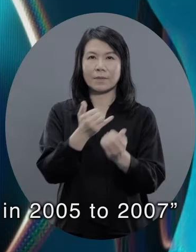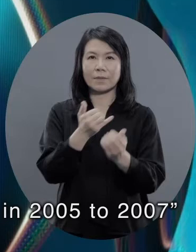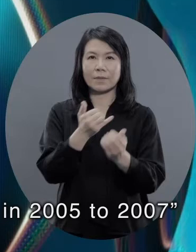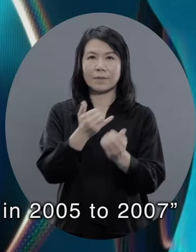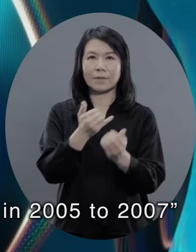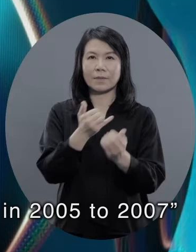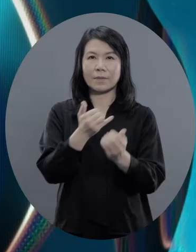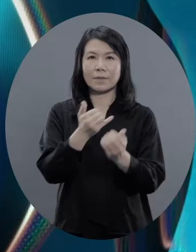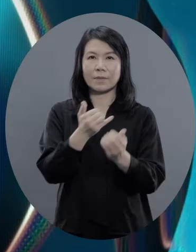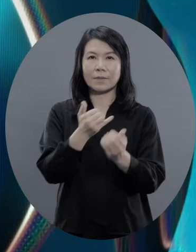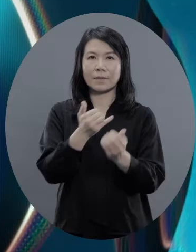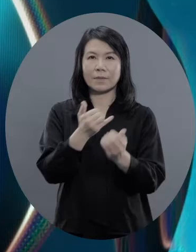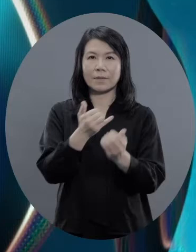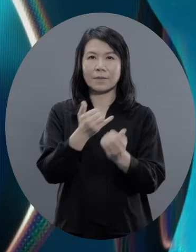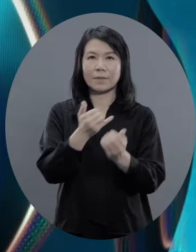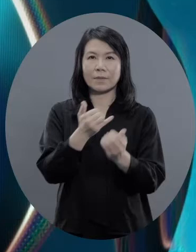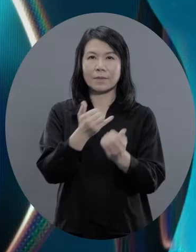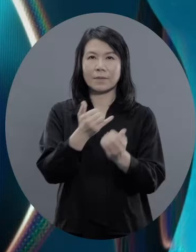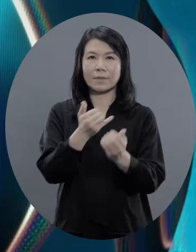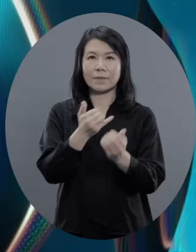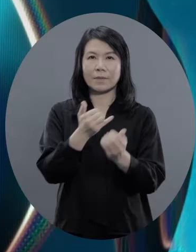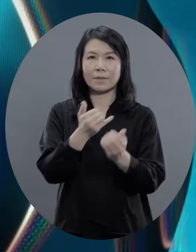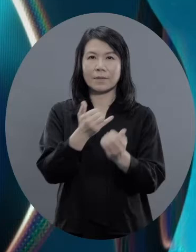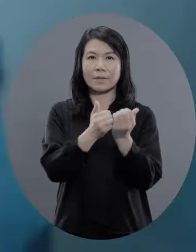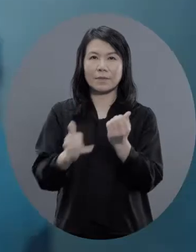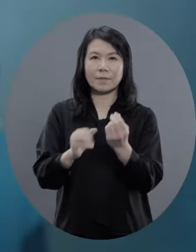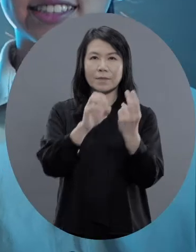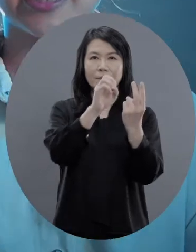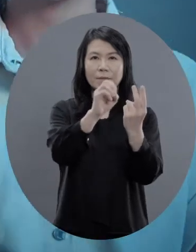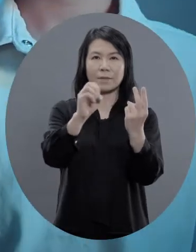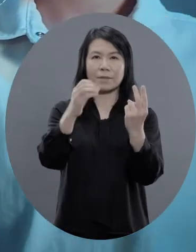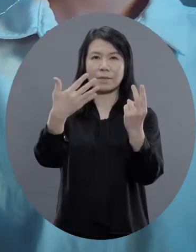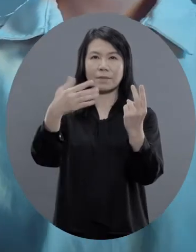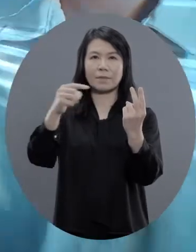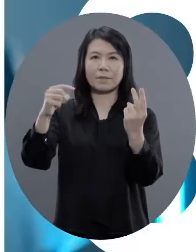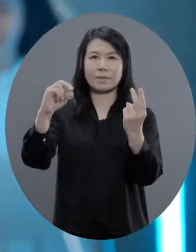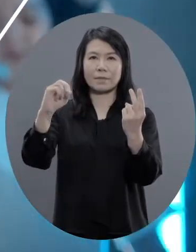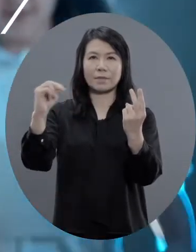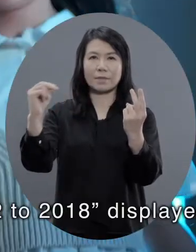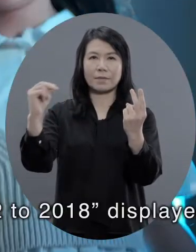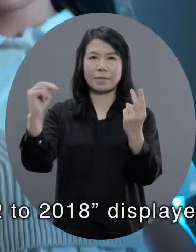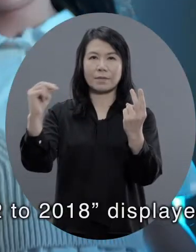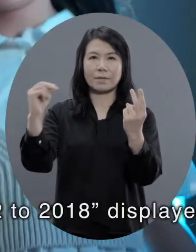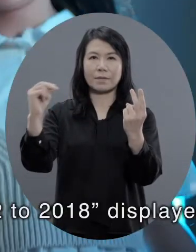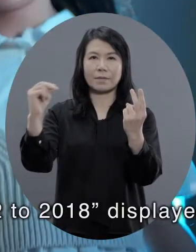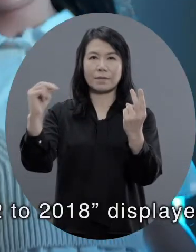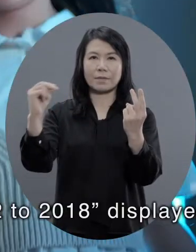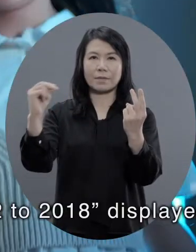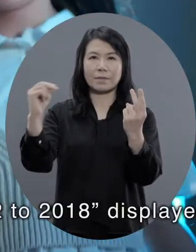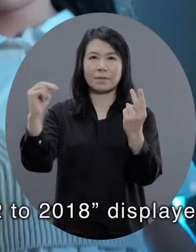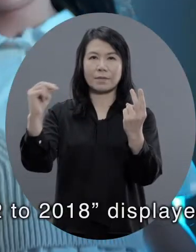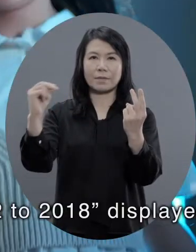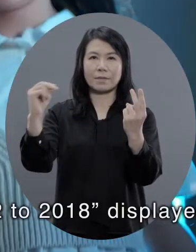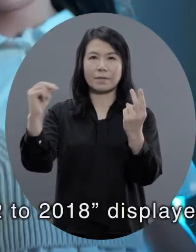to 2007. The voiceover of the artificial intelligence says, "Those born in 2005 to 2007. The scene shows three